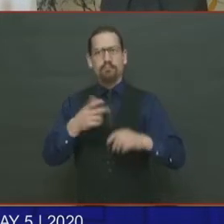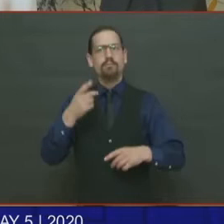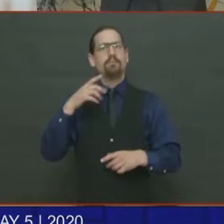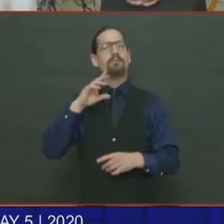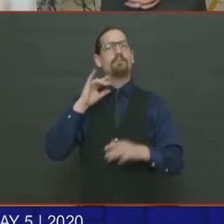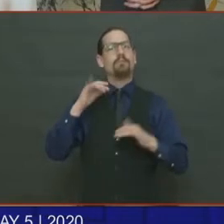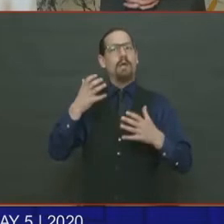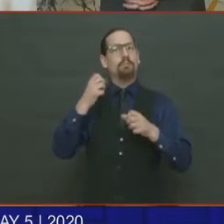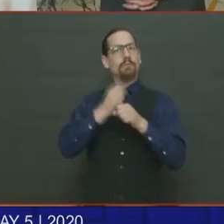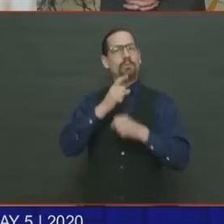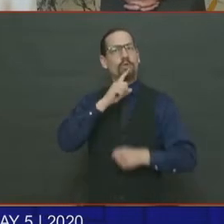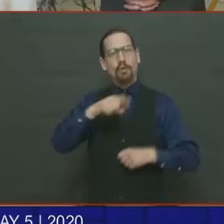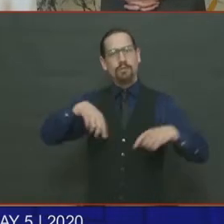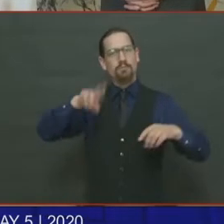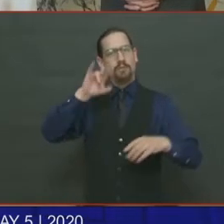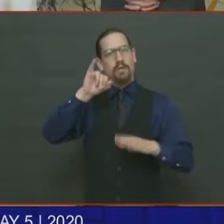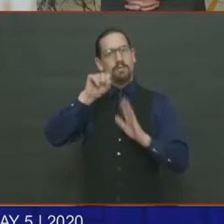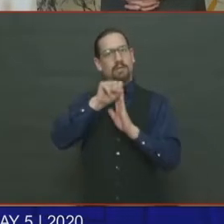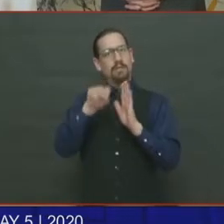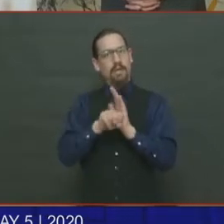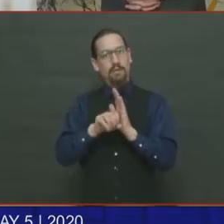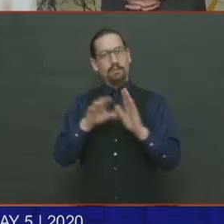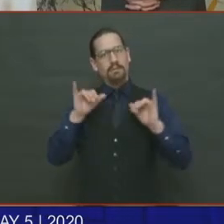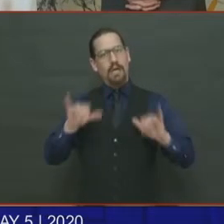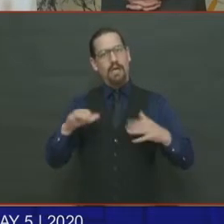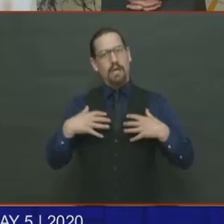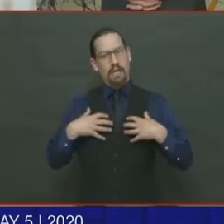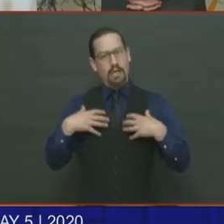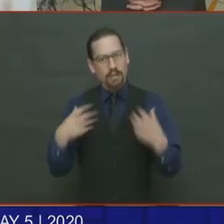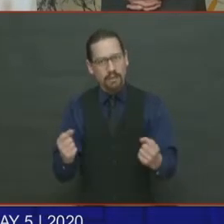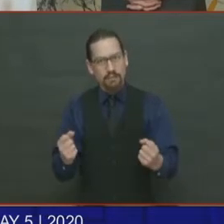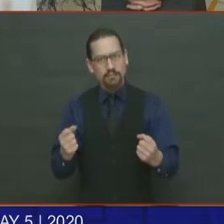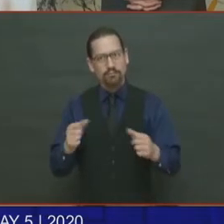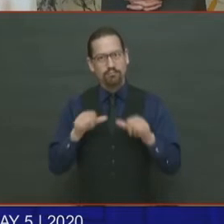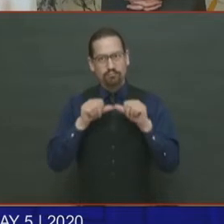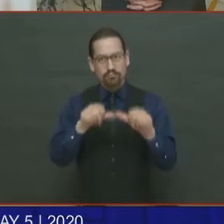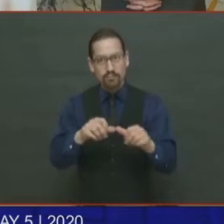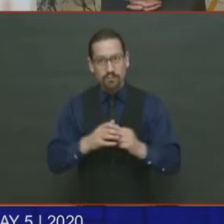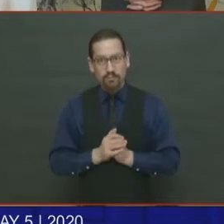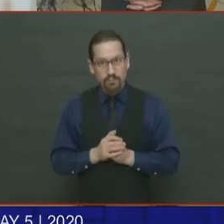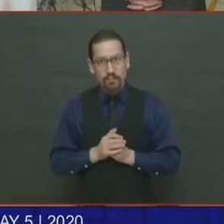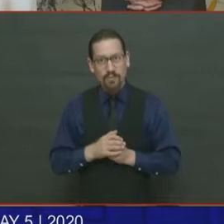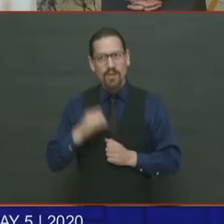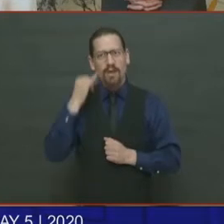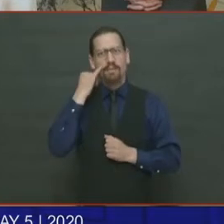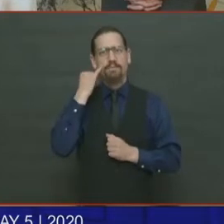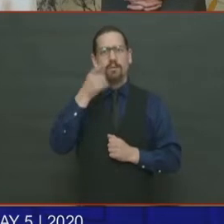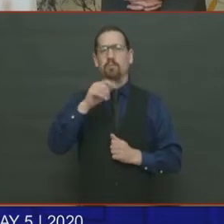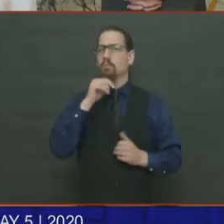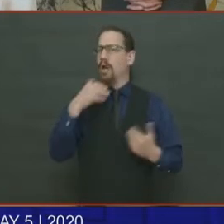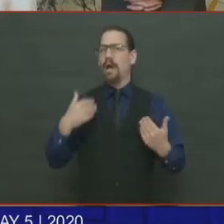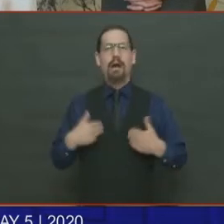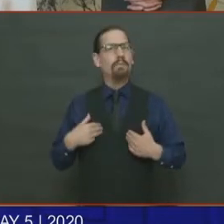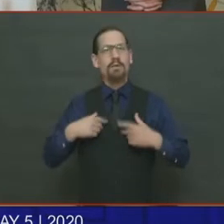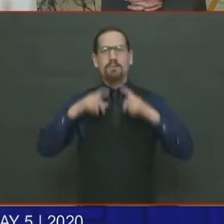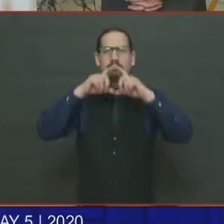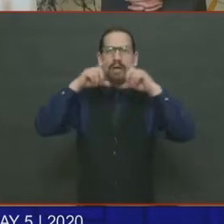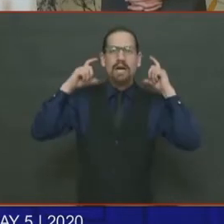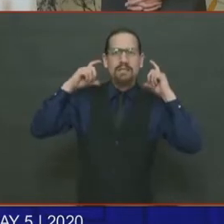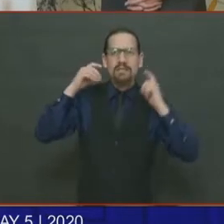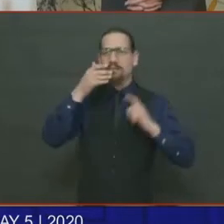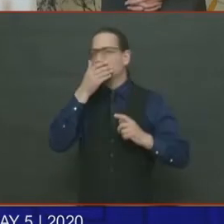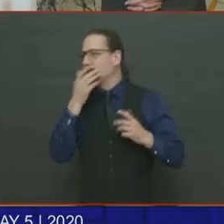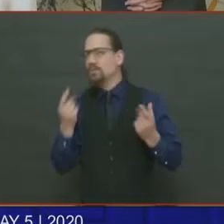don't have a mask, you can go to cdc.gov for a tutorial, and this doesn't have to be